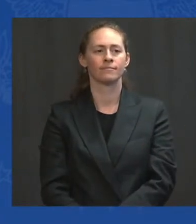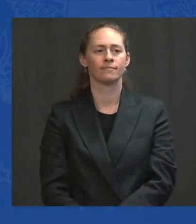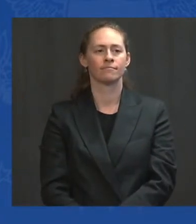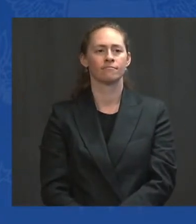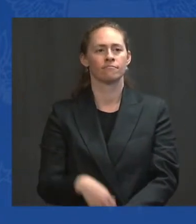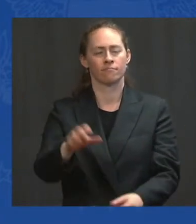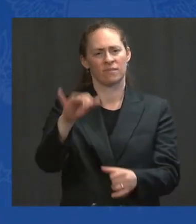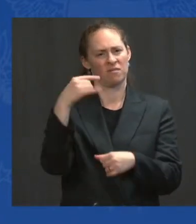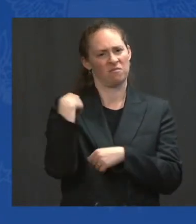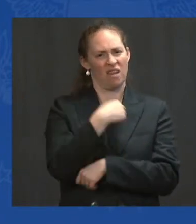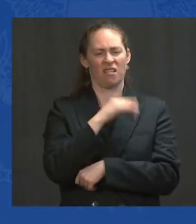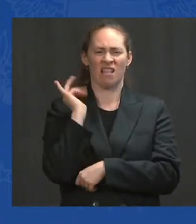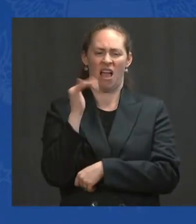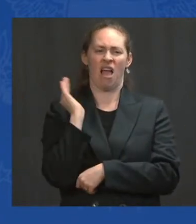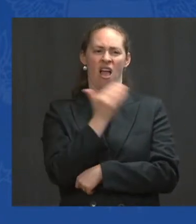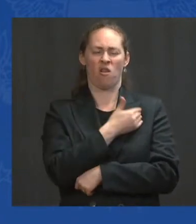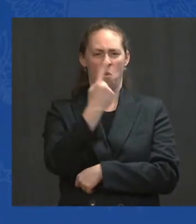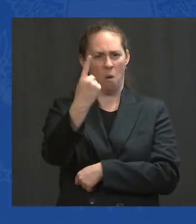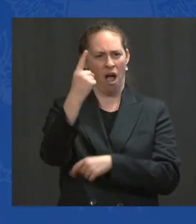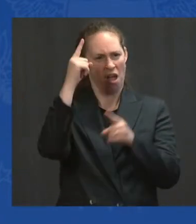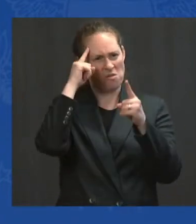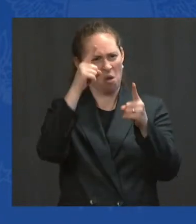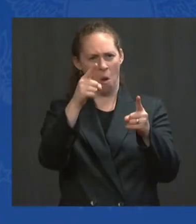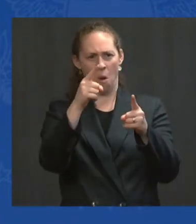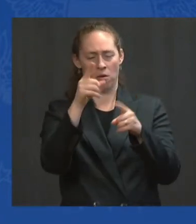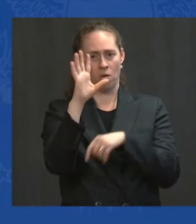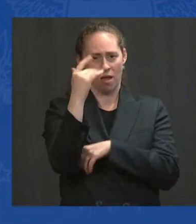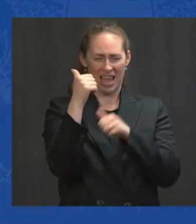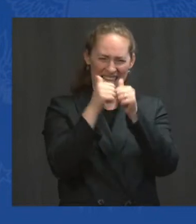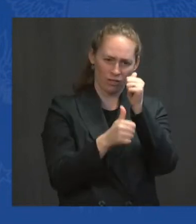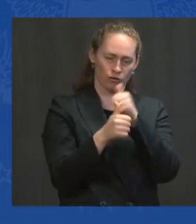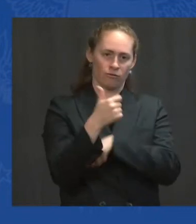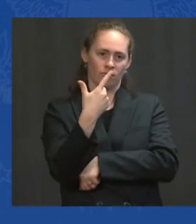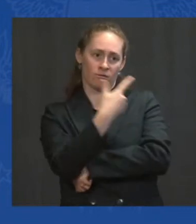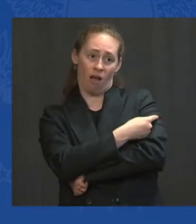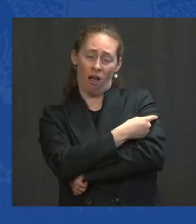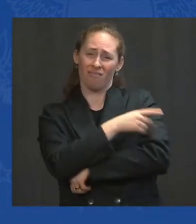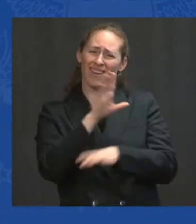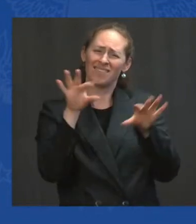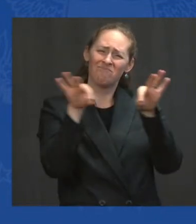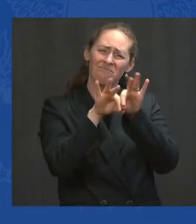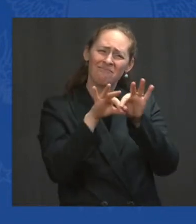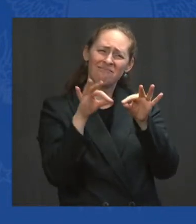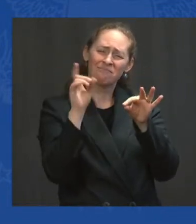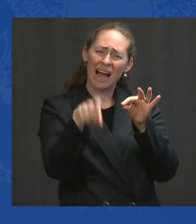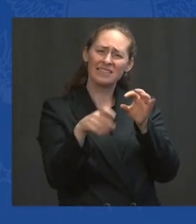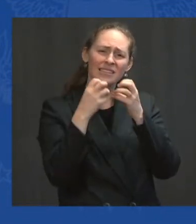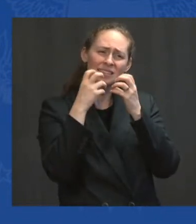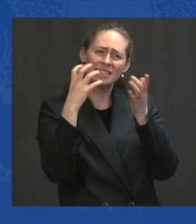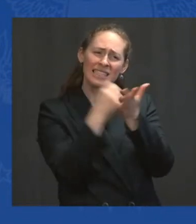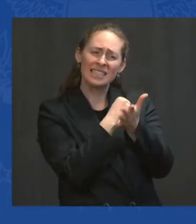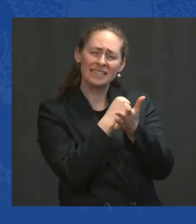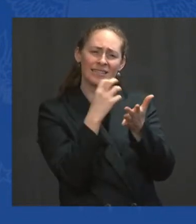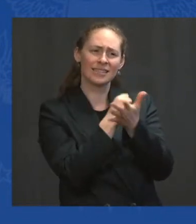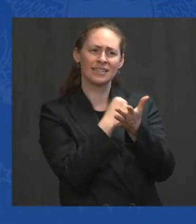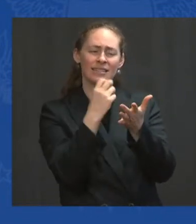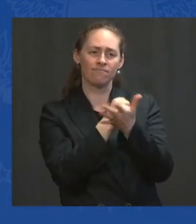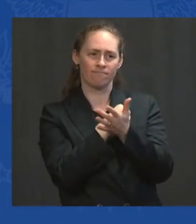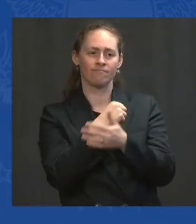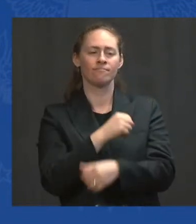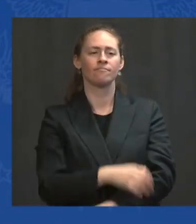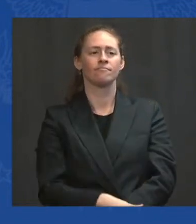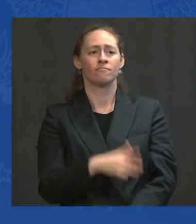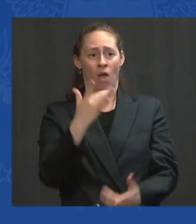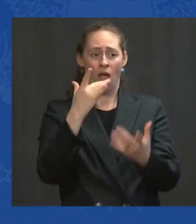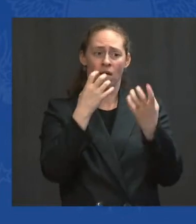focus. Every shot matters. Every individual that we vaccinate is progress. It's another life